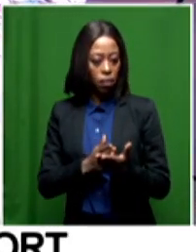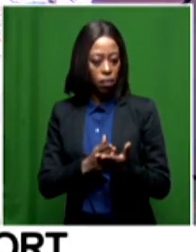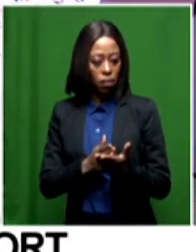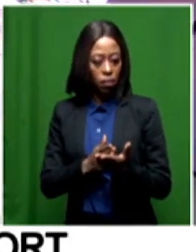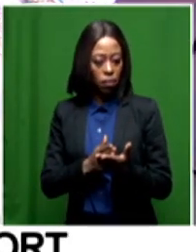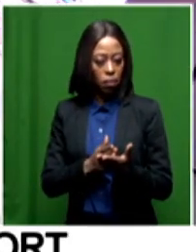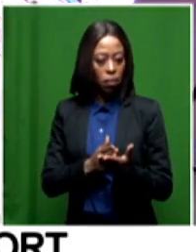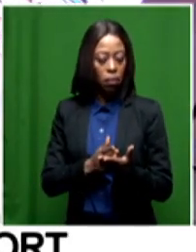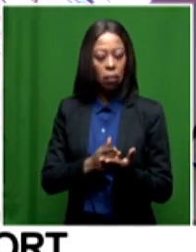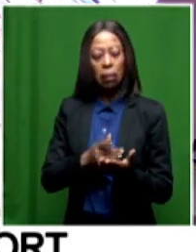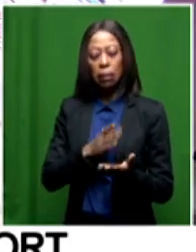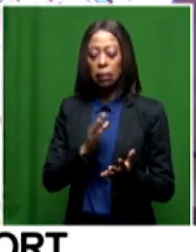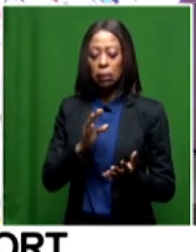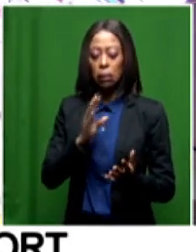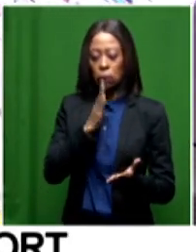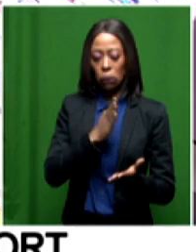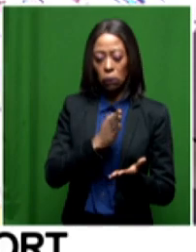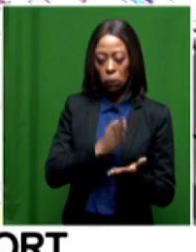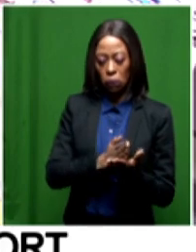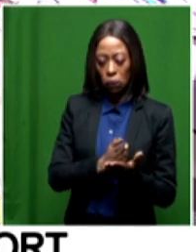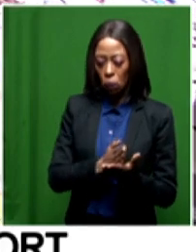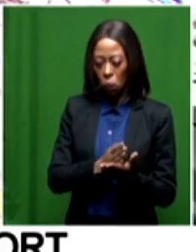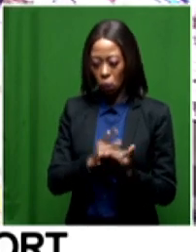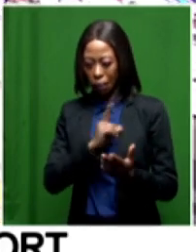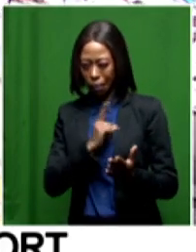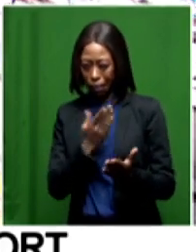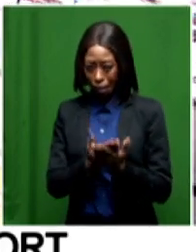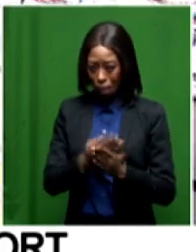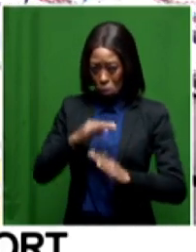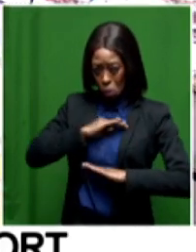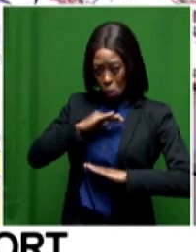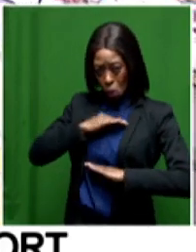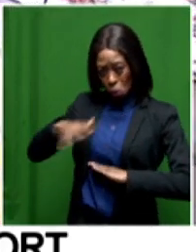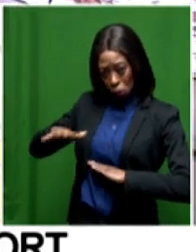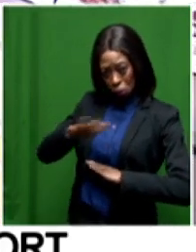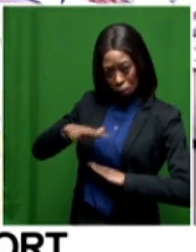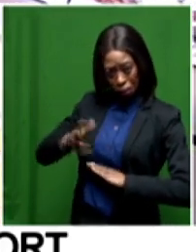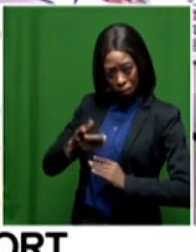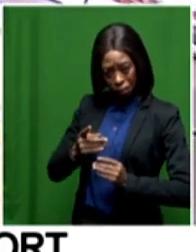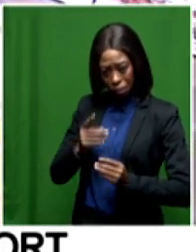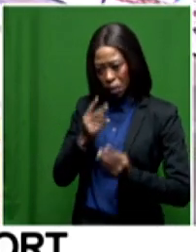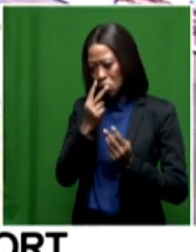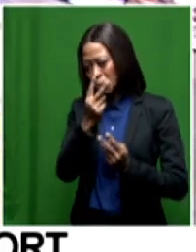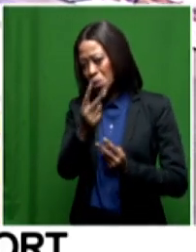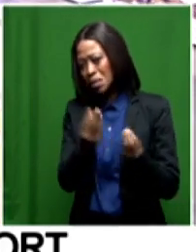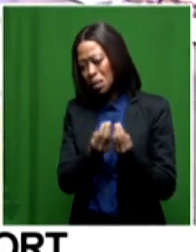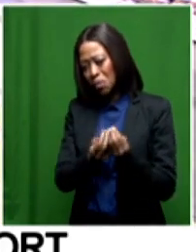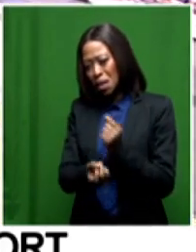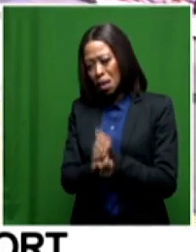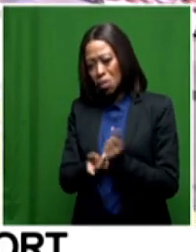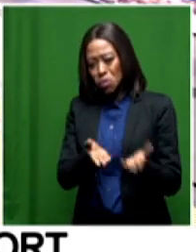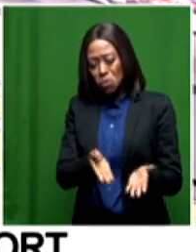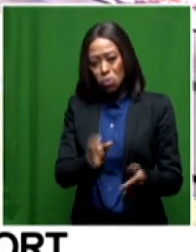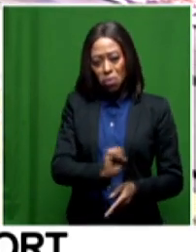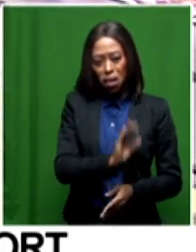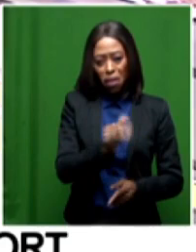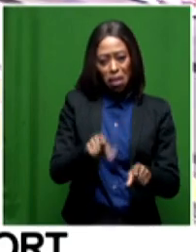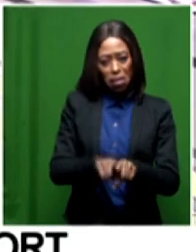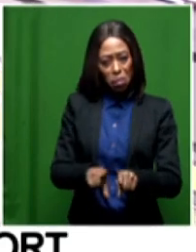to certain countries hosting a Formula One race. Do you foresee anything of that nature taking place with South